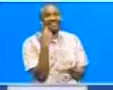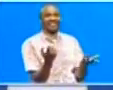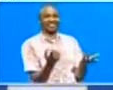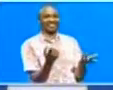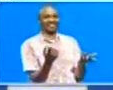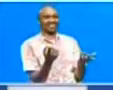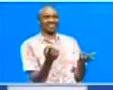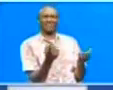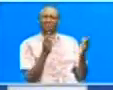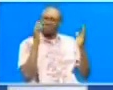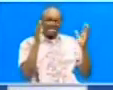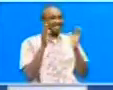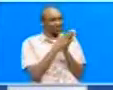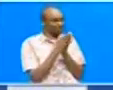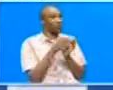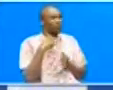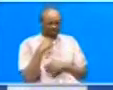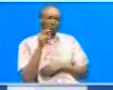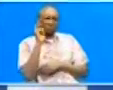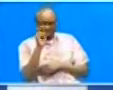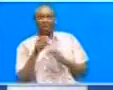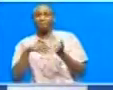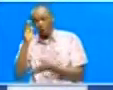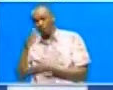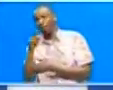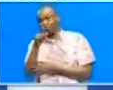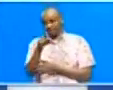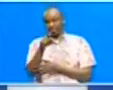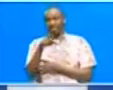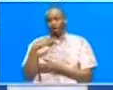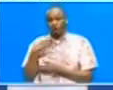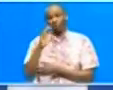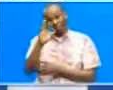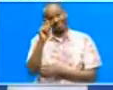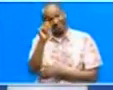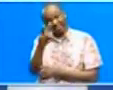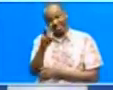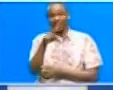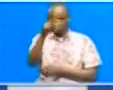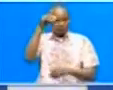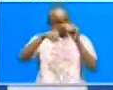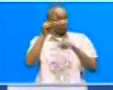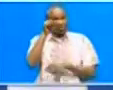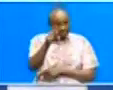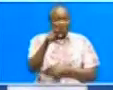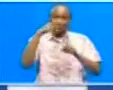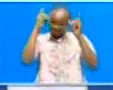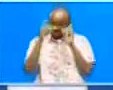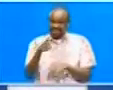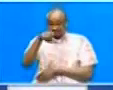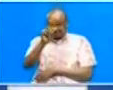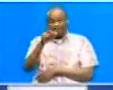story. Yeah. What a great story. We look forward to seeing more and more of them on your screens. You voted for them. You